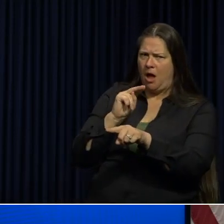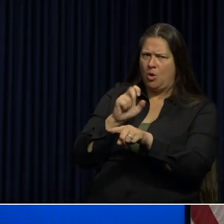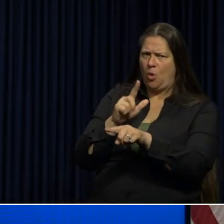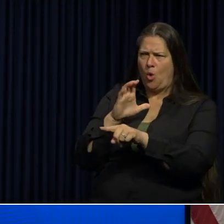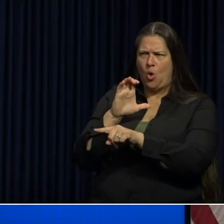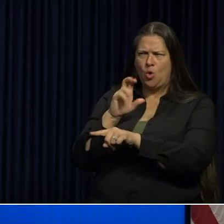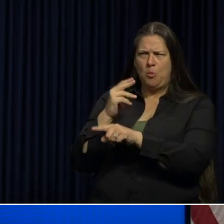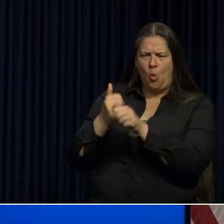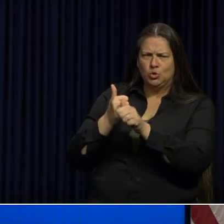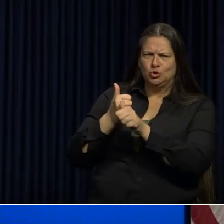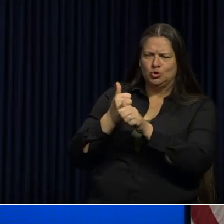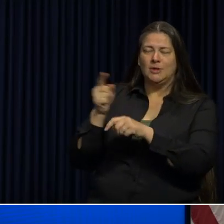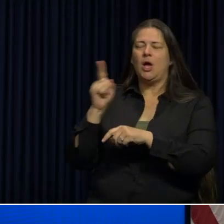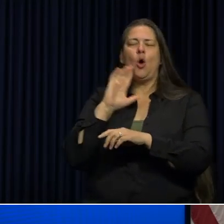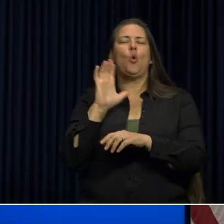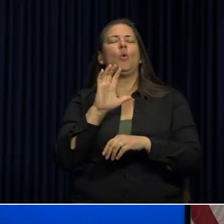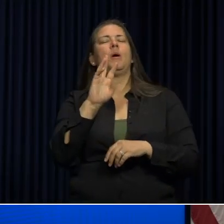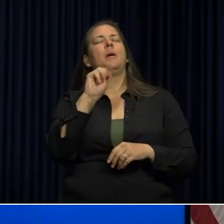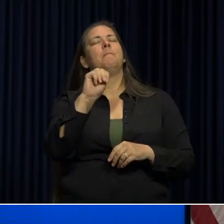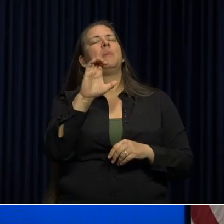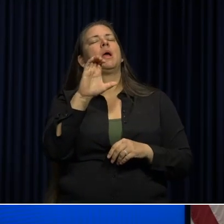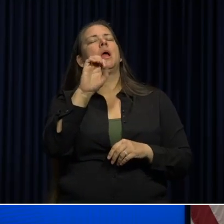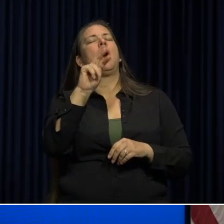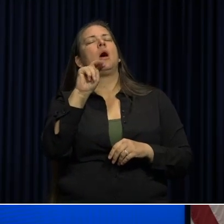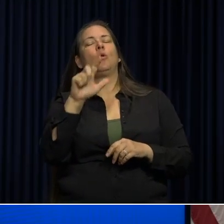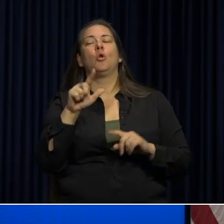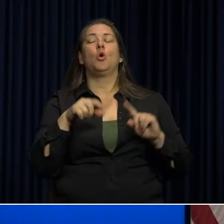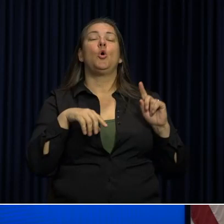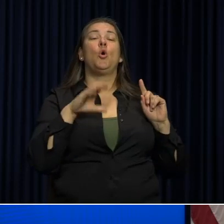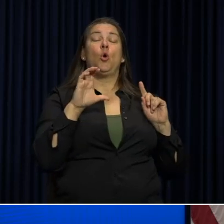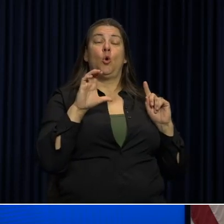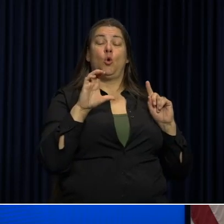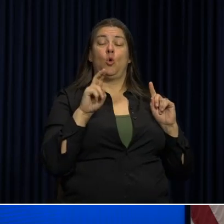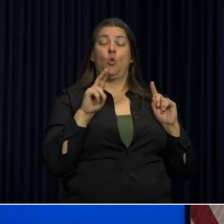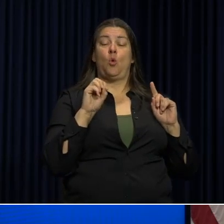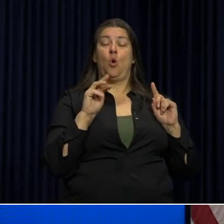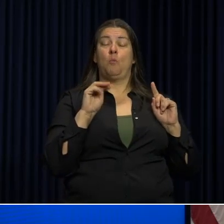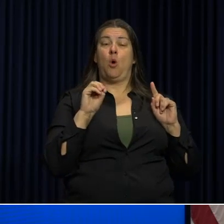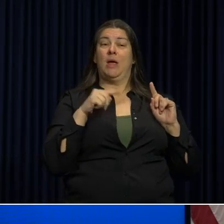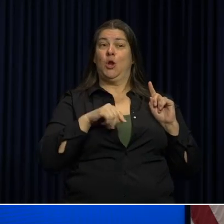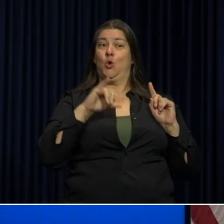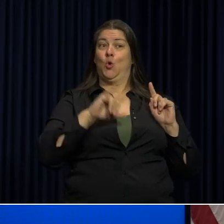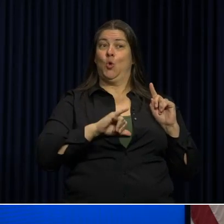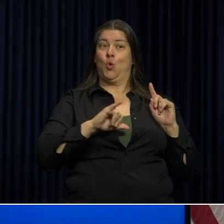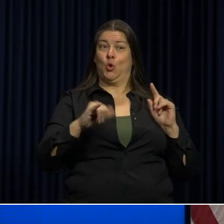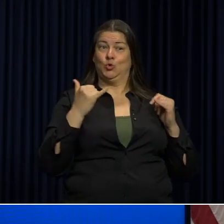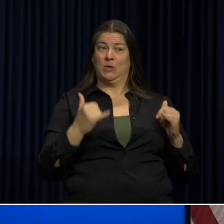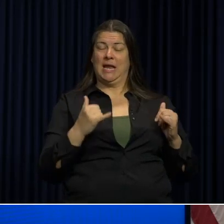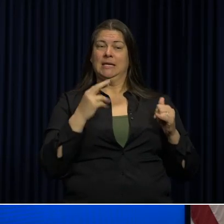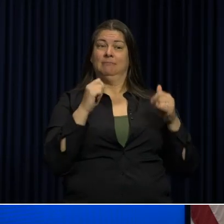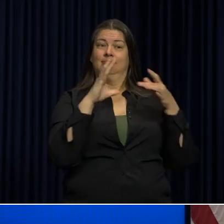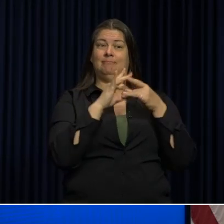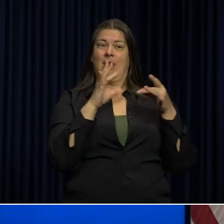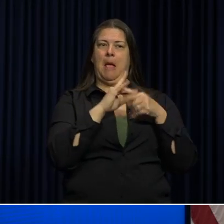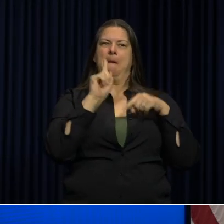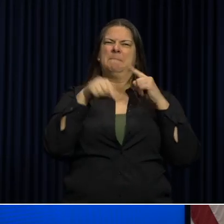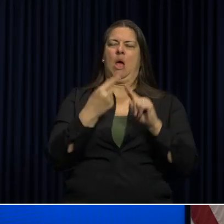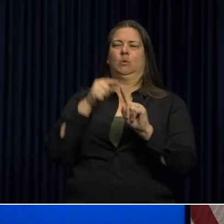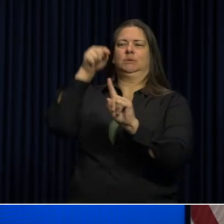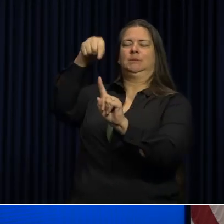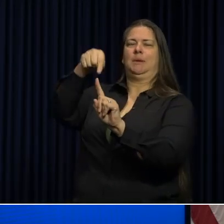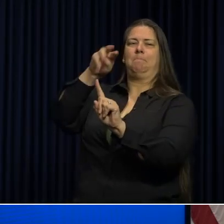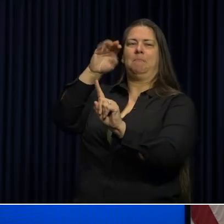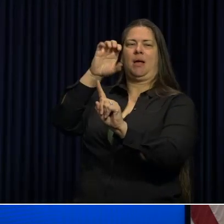McConnell. Okay. The question's about Governor Cuomo in New York had some words today for Senator McConnell about